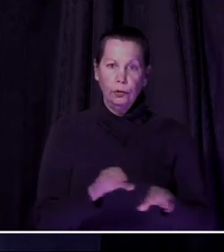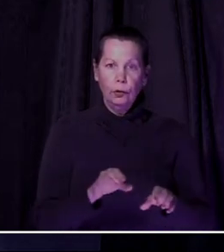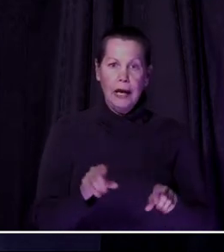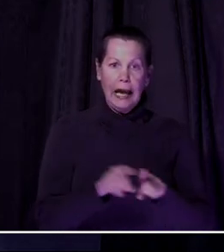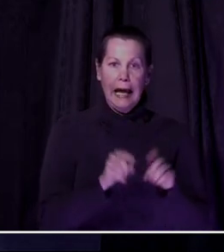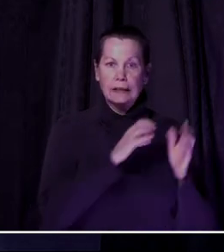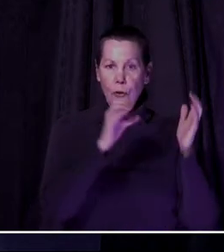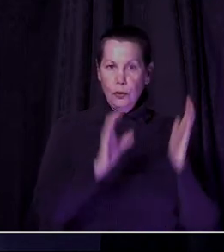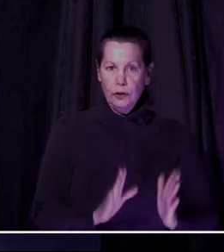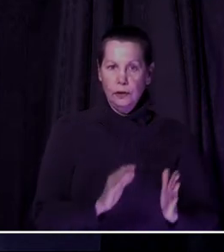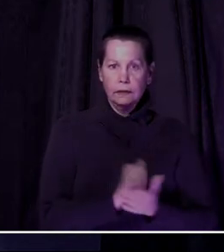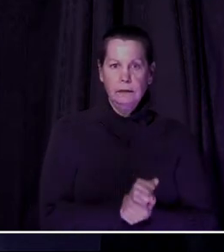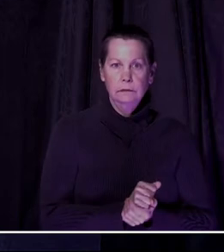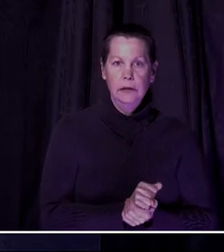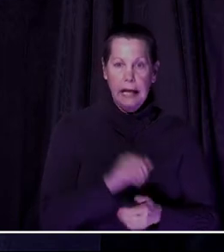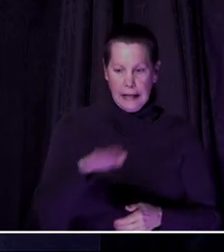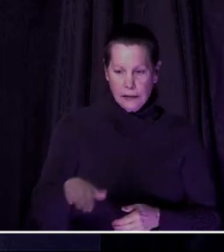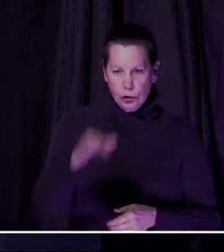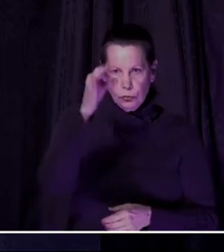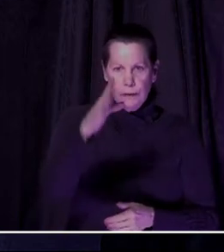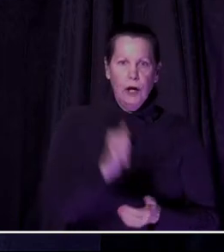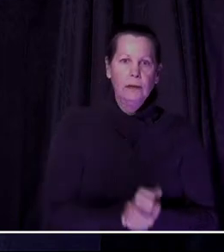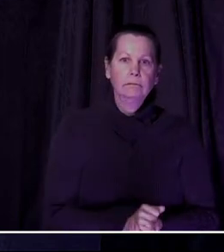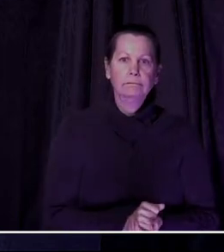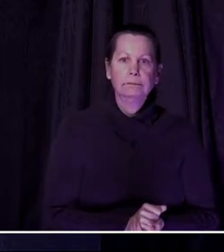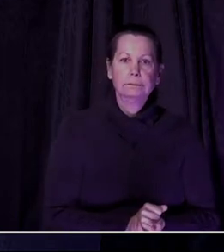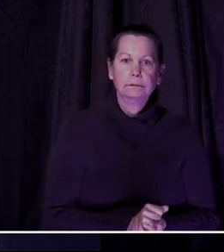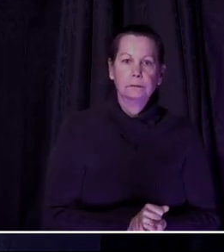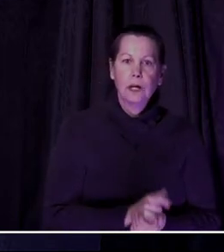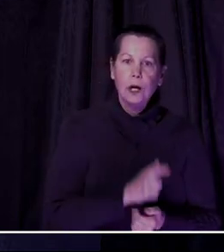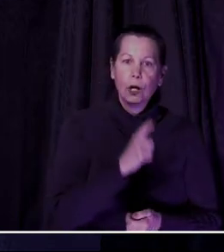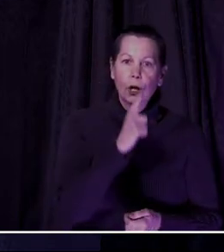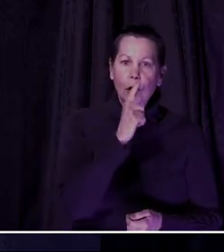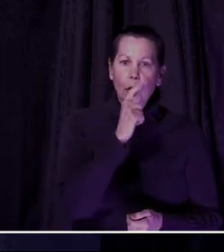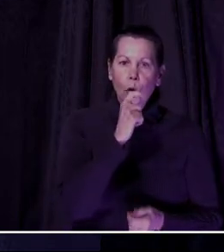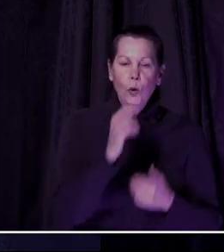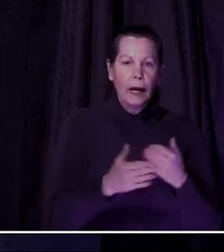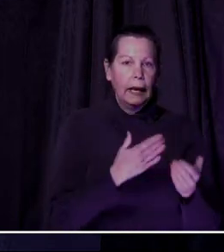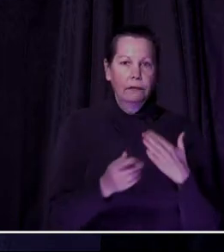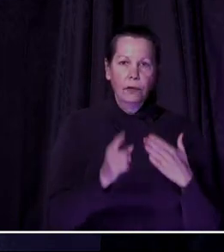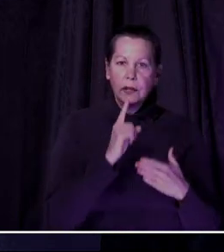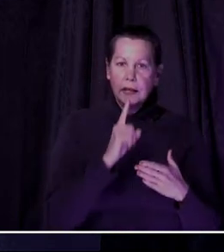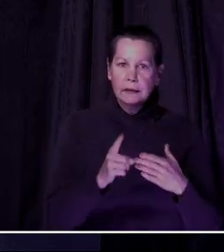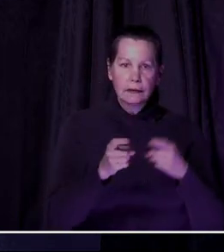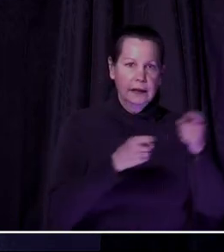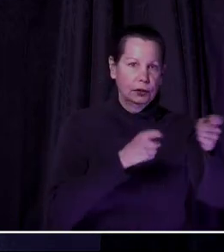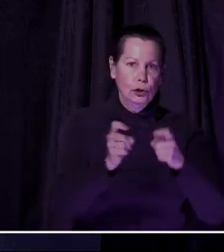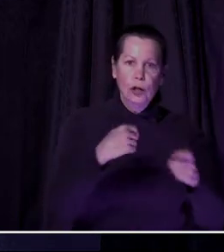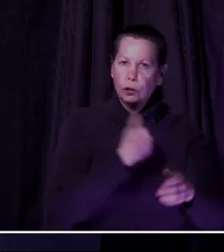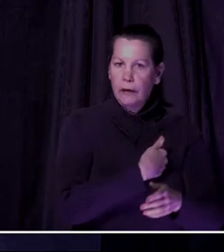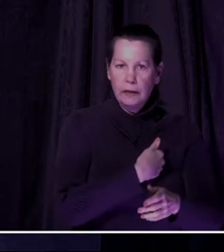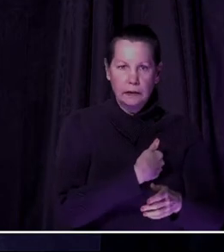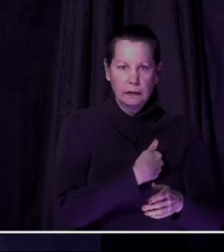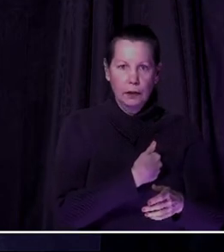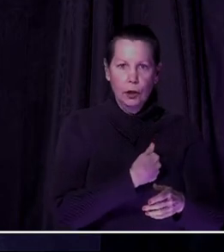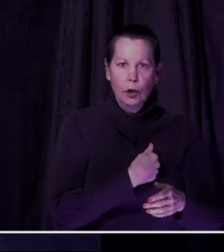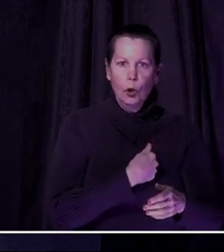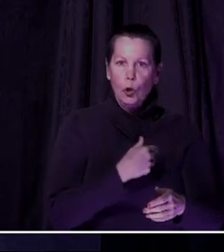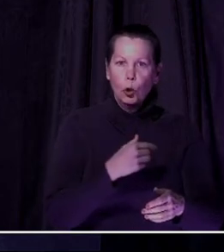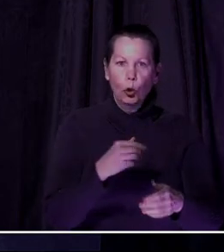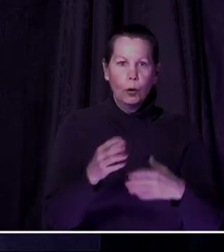as Christians, as children of God, whose ever over us in charge, that whoever that we